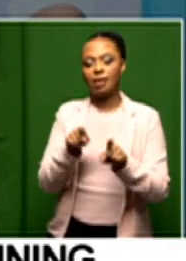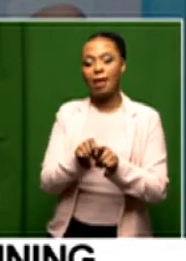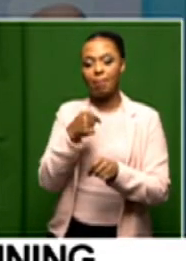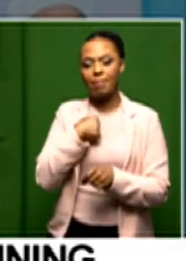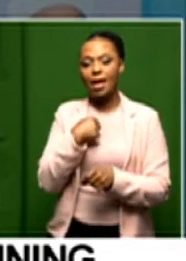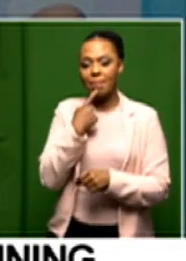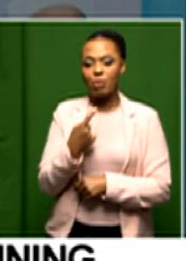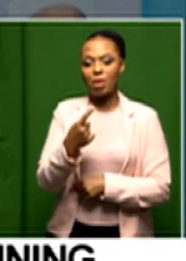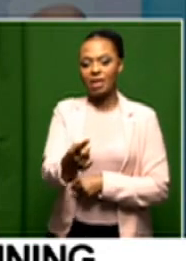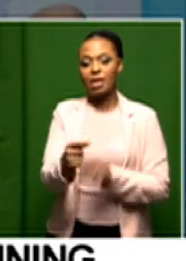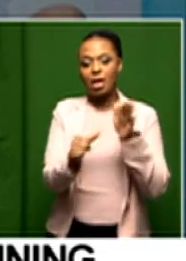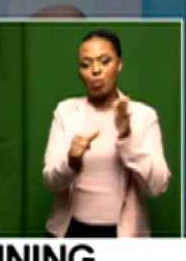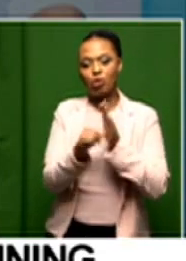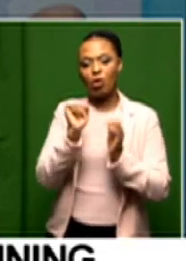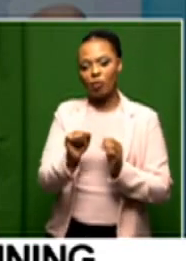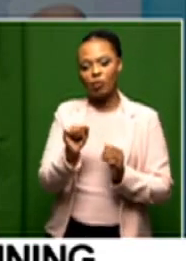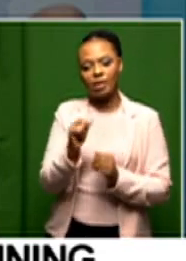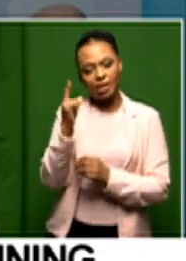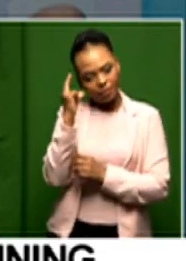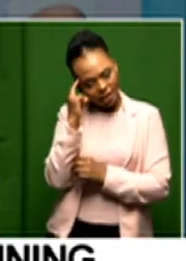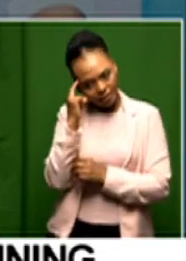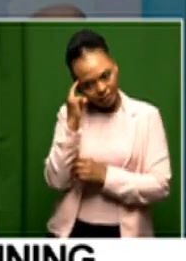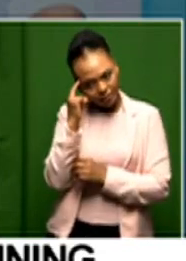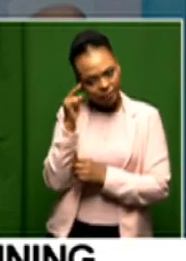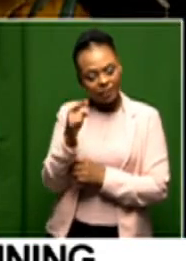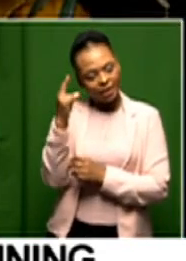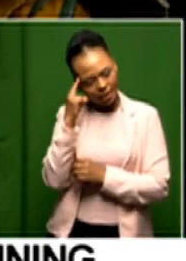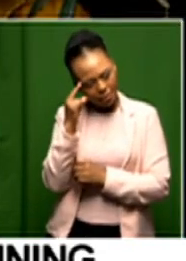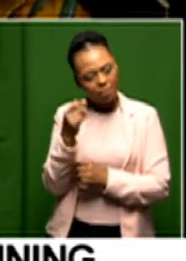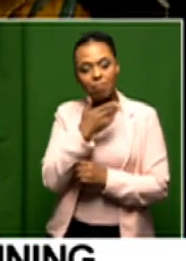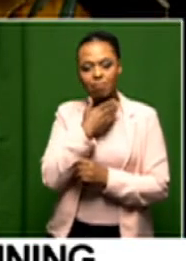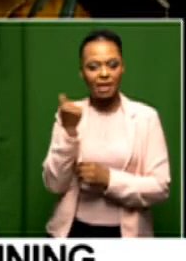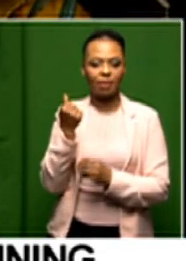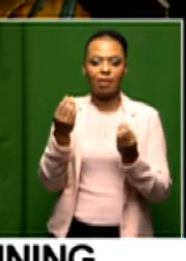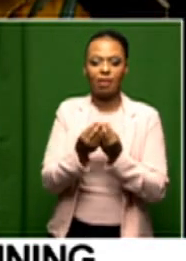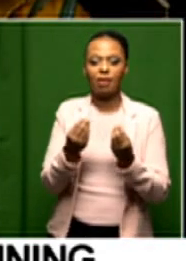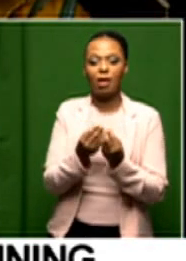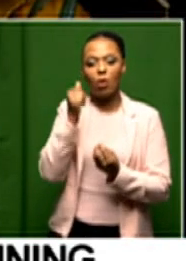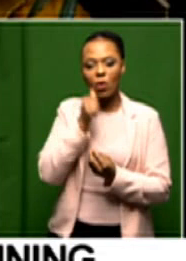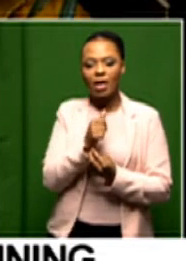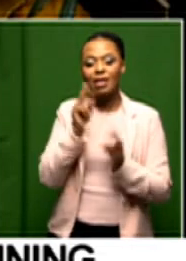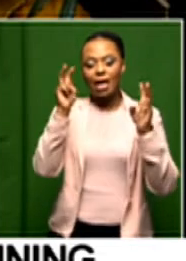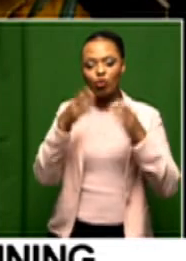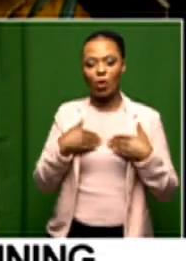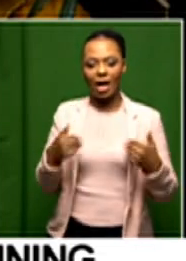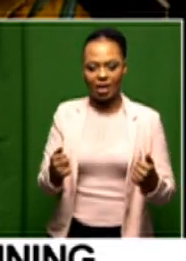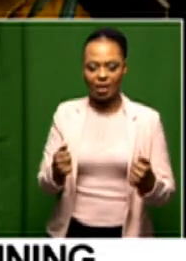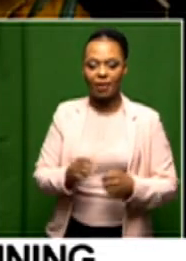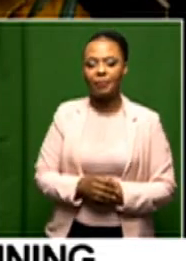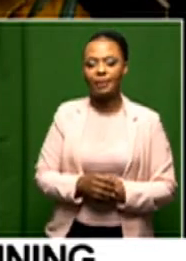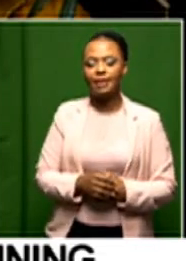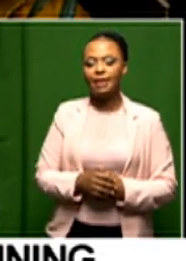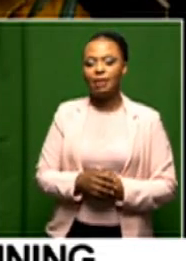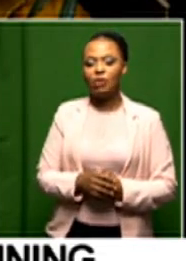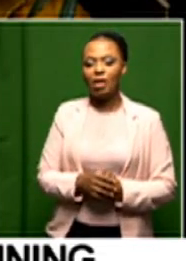mention the importance of sleep. And in fact, sleep is one of the biggest things when it comes to health at the moment. But let's talk about recipes.